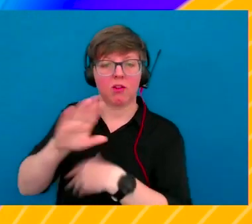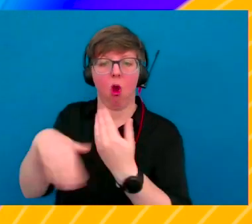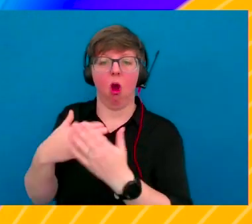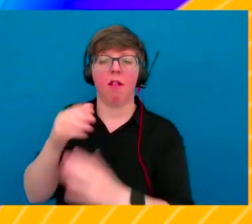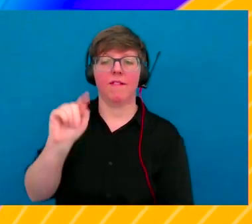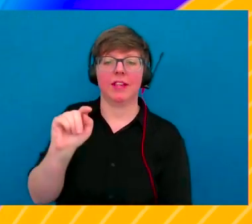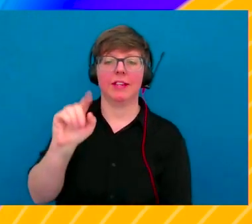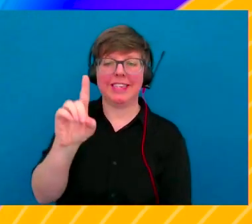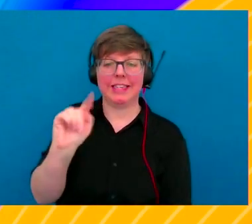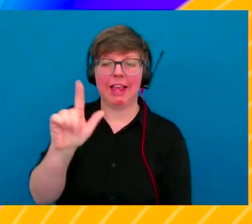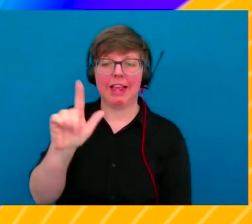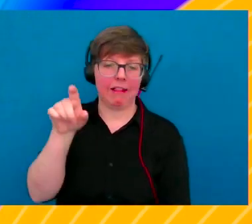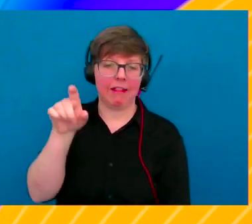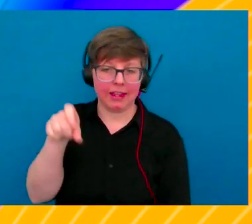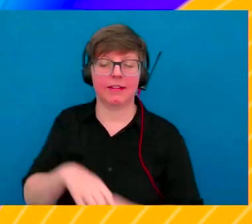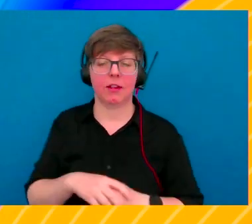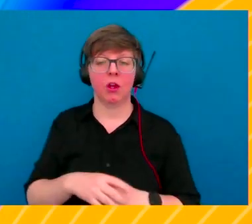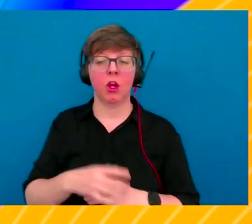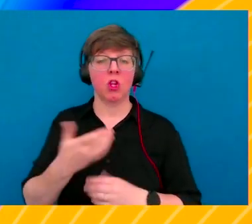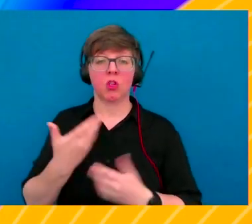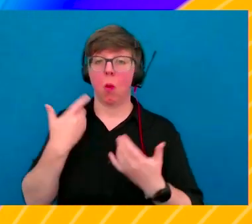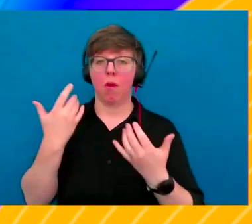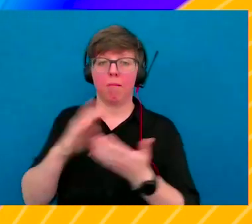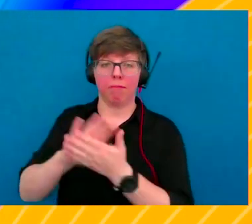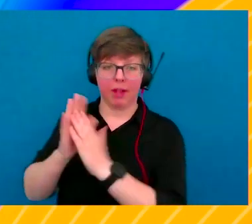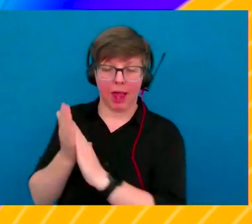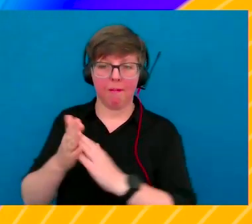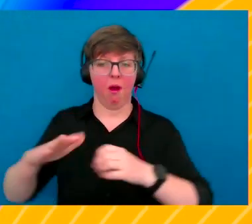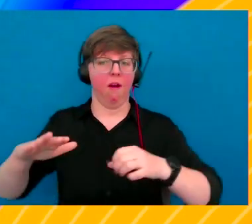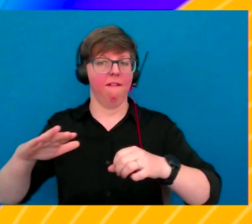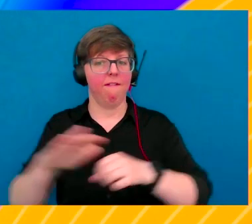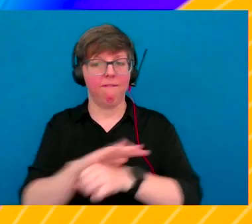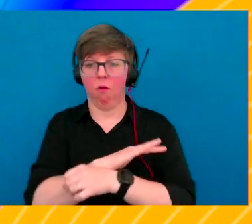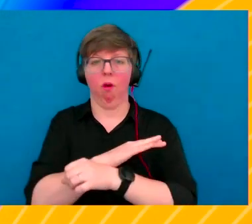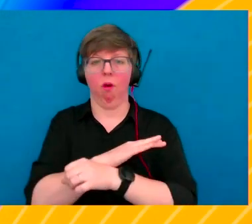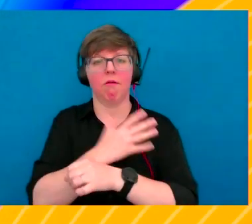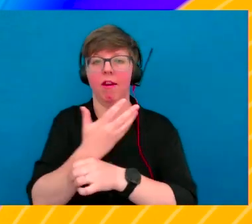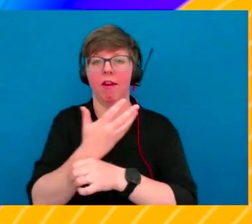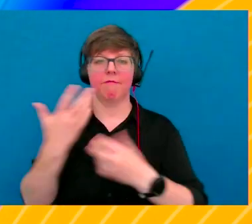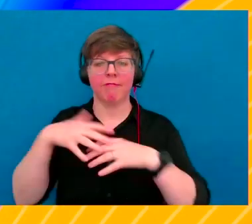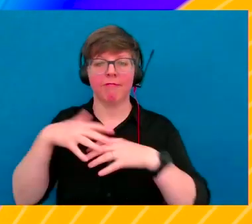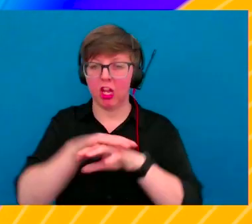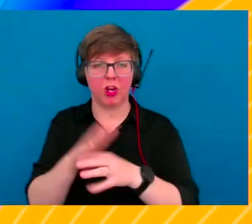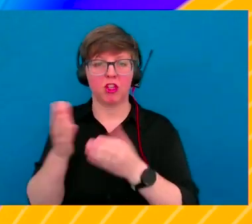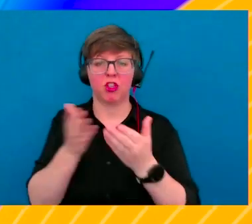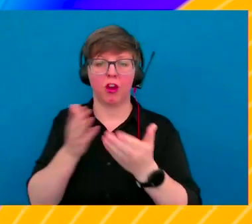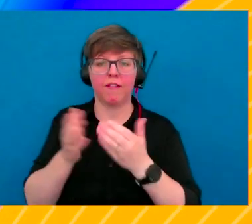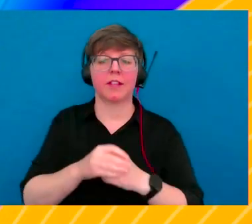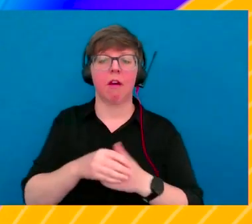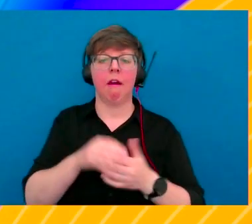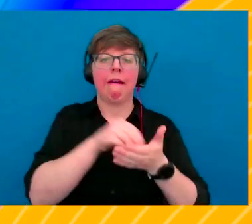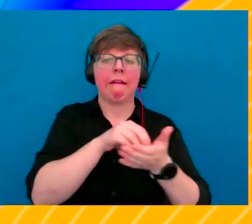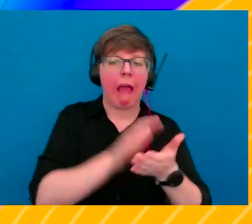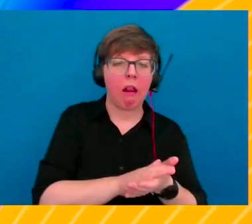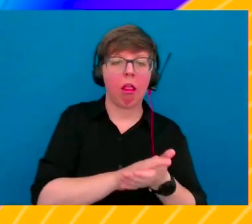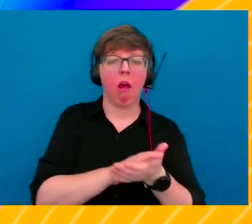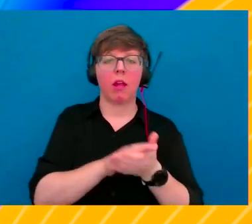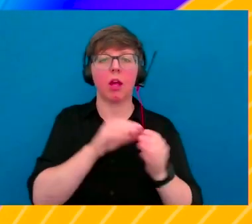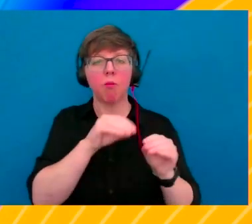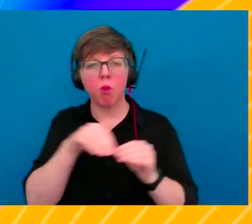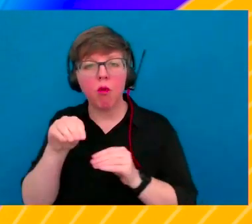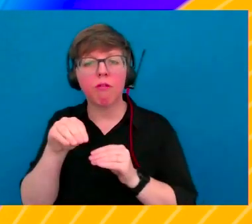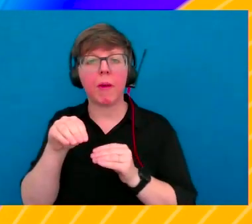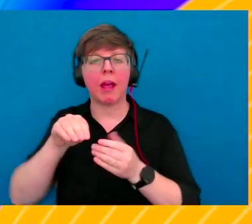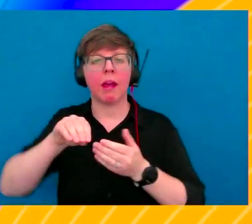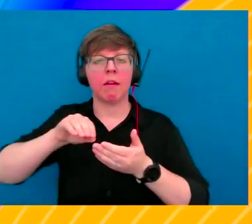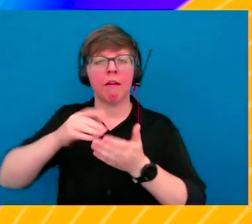a full-fledged data integration service. It offers cataloging, data movement, data cleansing, as well as